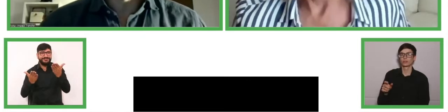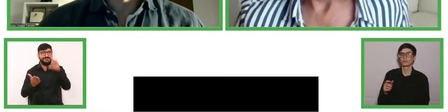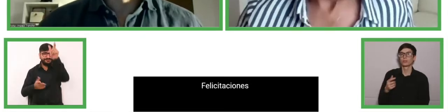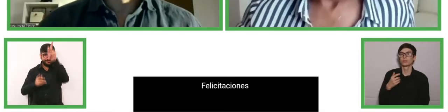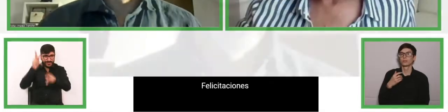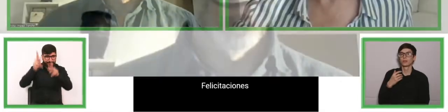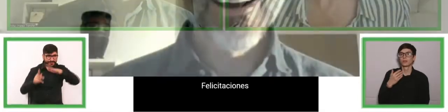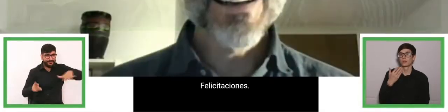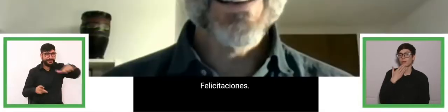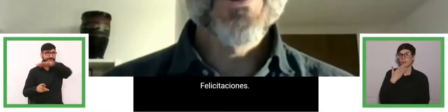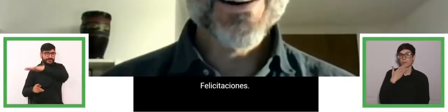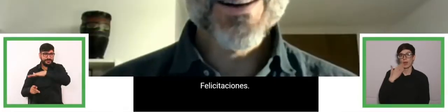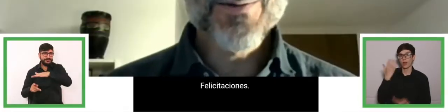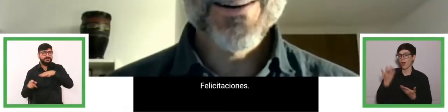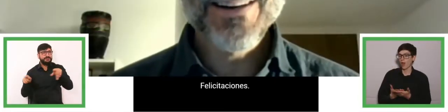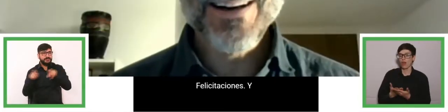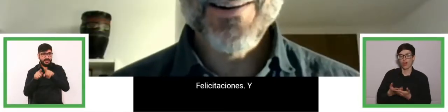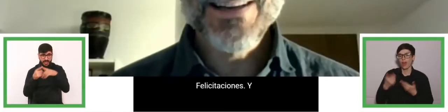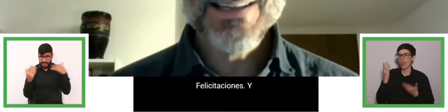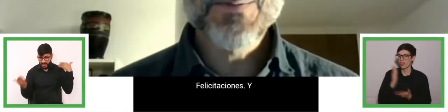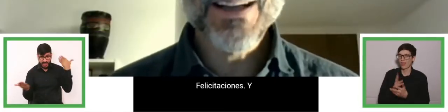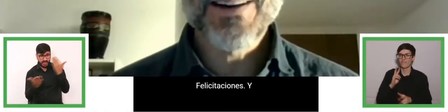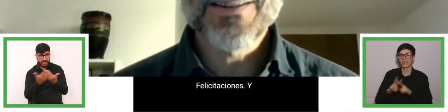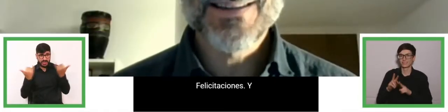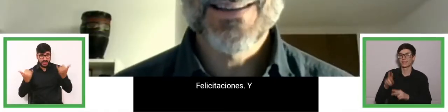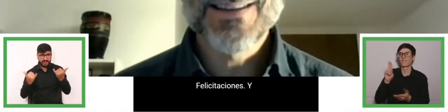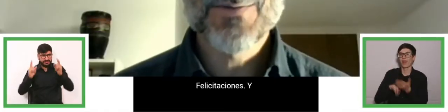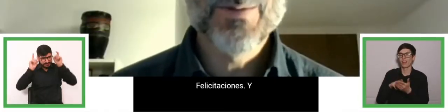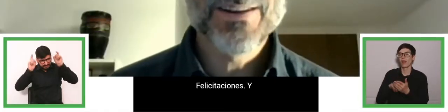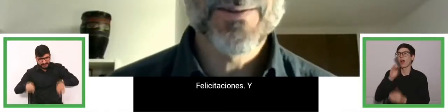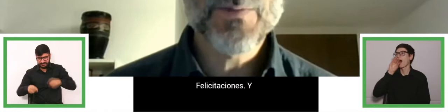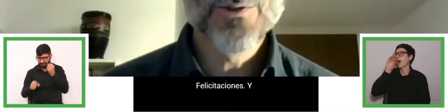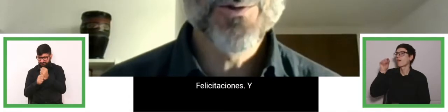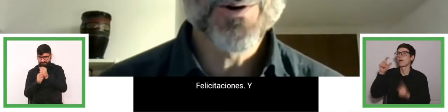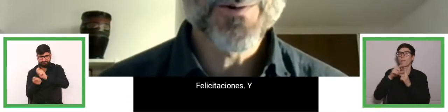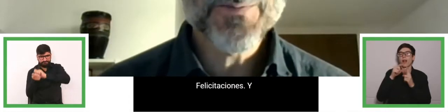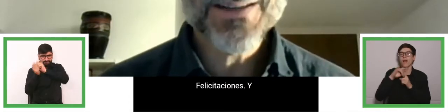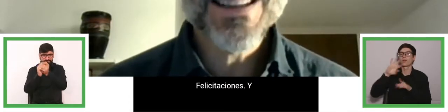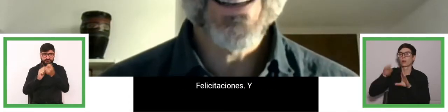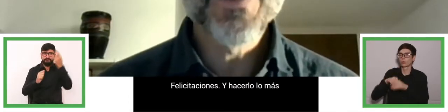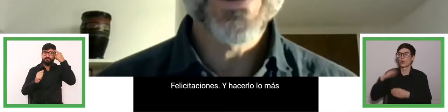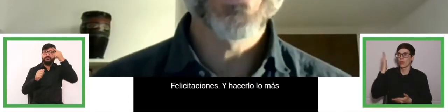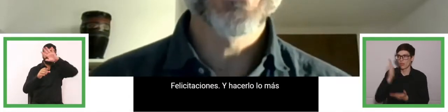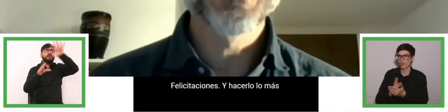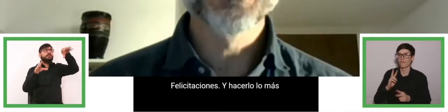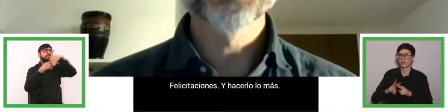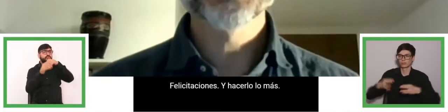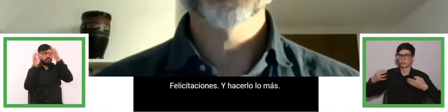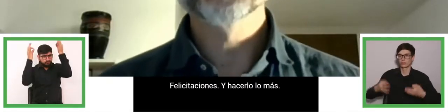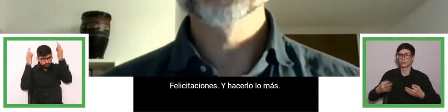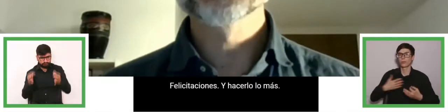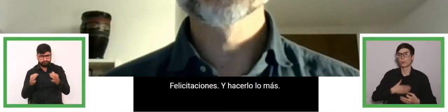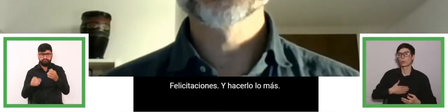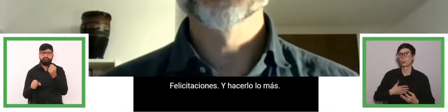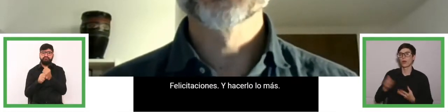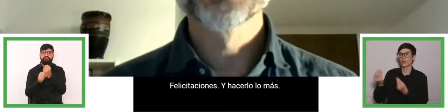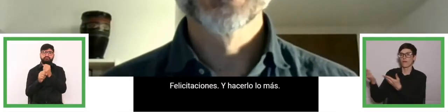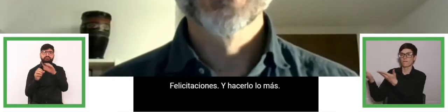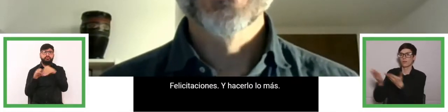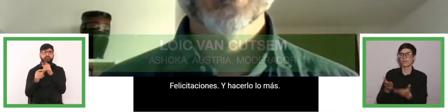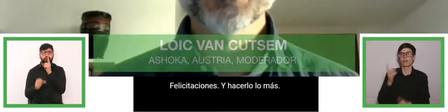say. I'd like to welcome our next speakers, and this will be a team composed